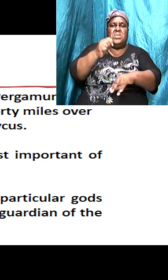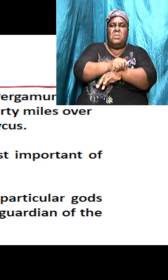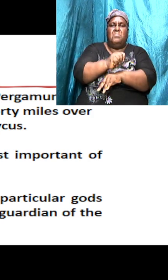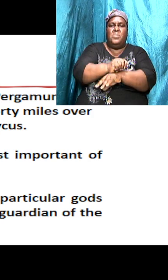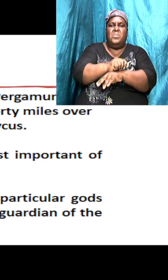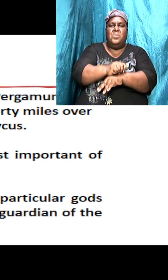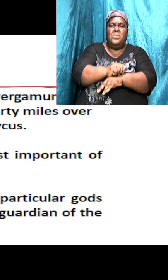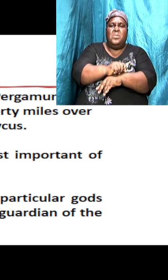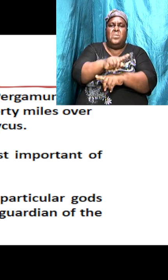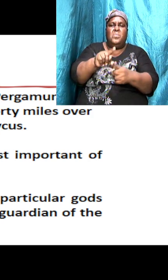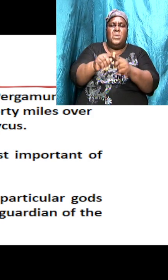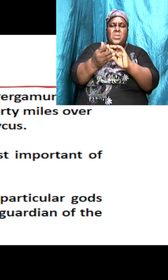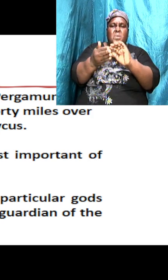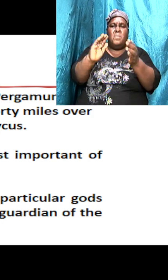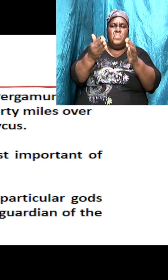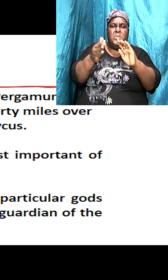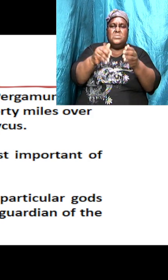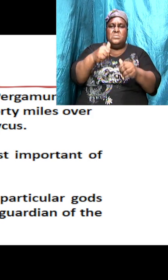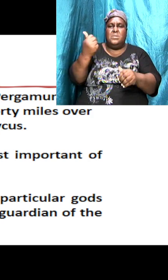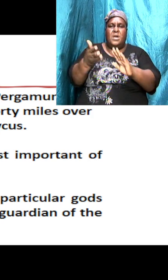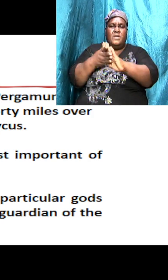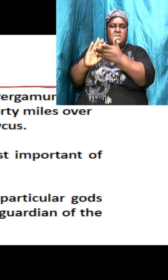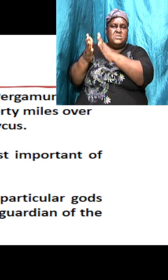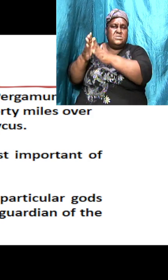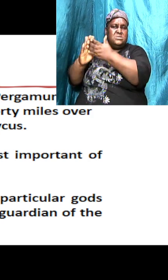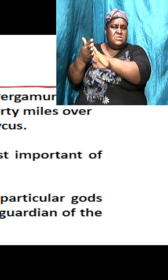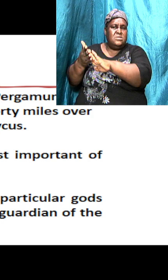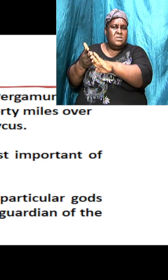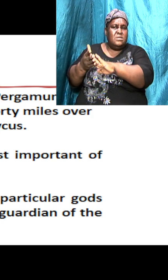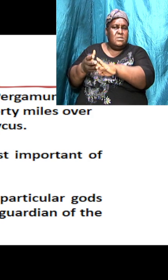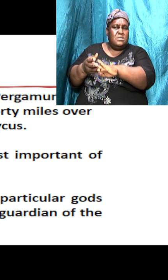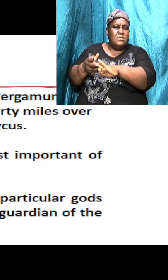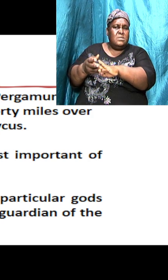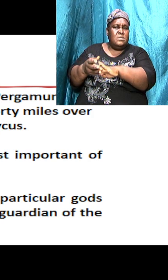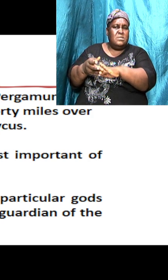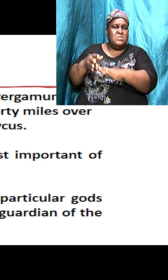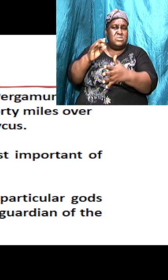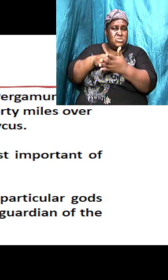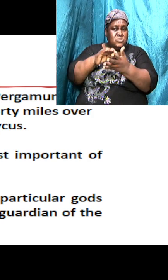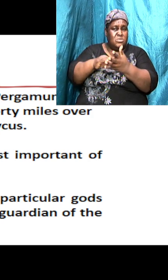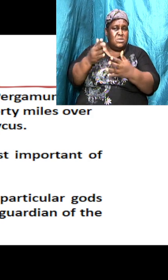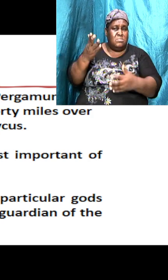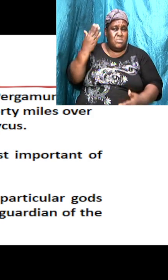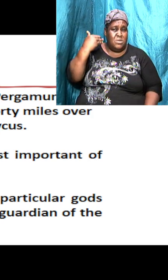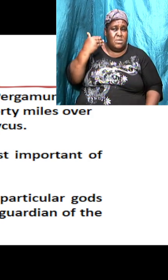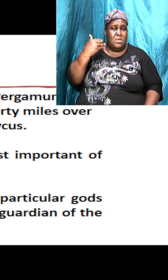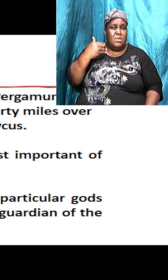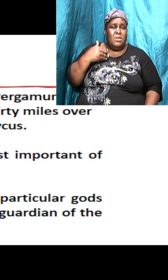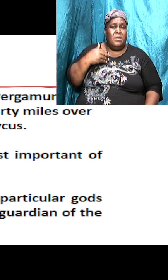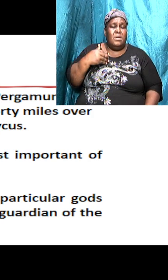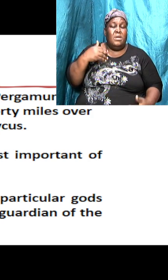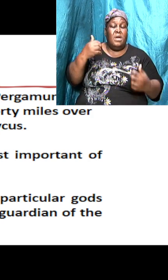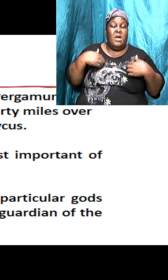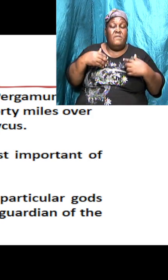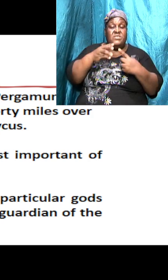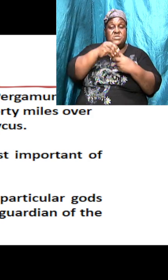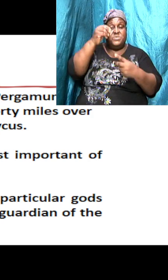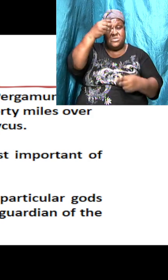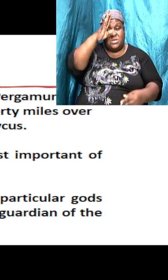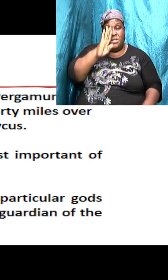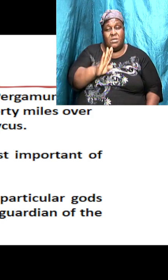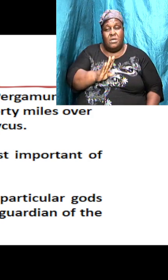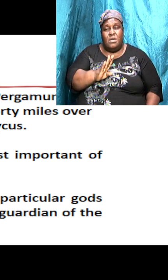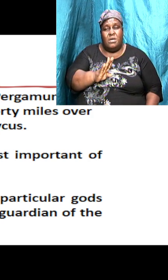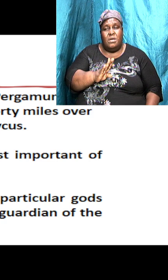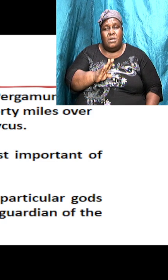we compare it to some of the other cities that we had looked at before. But then they had a particular god